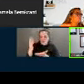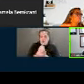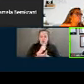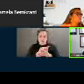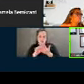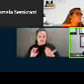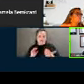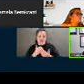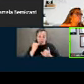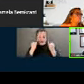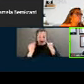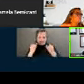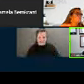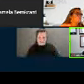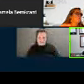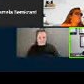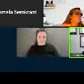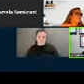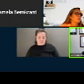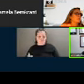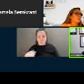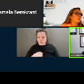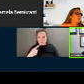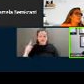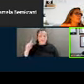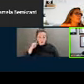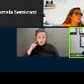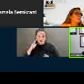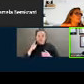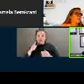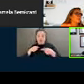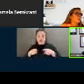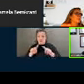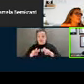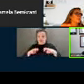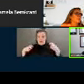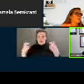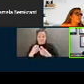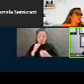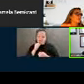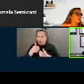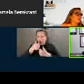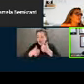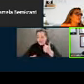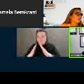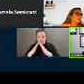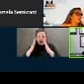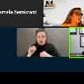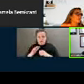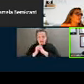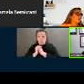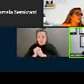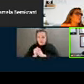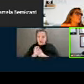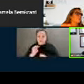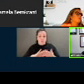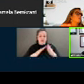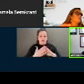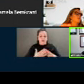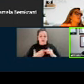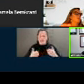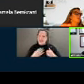facilitate usability, because as we've heard during the roundtable, not every house of worship or community has that level of security